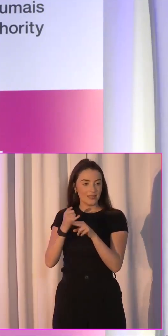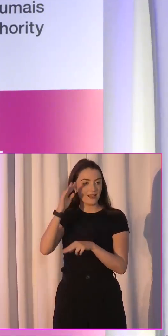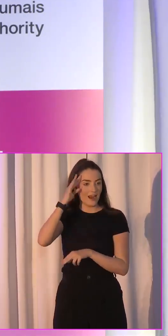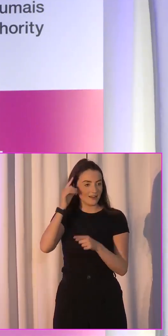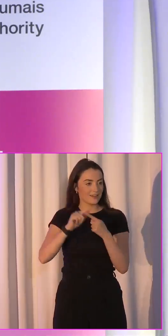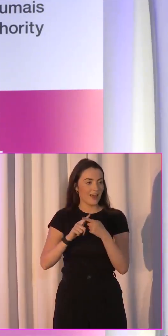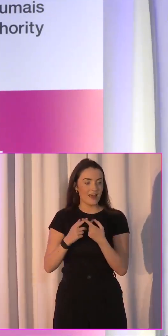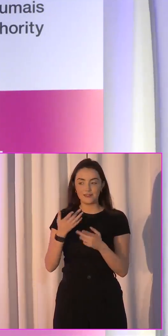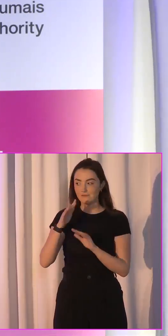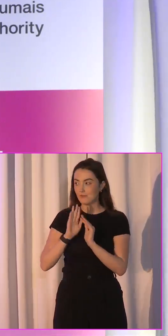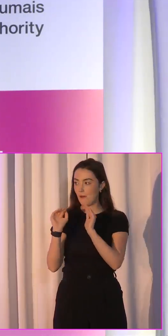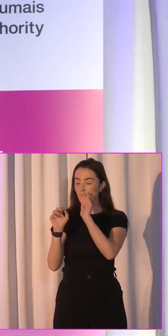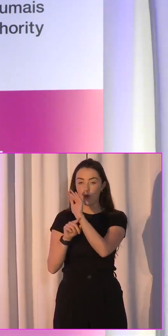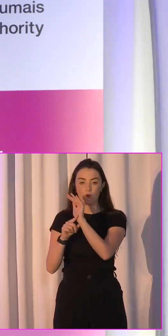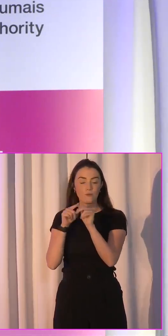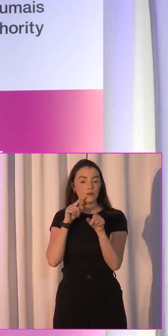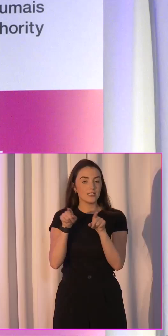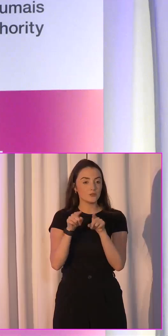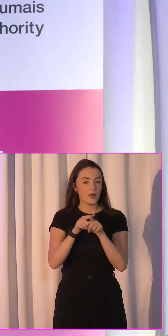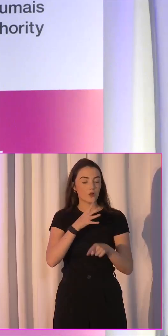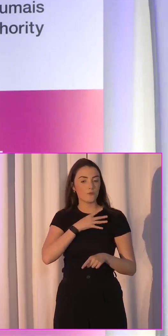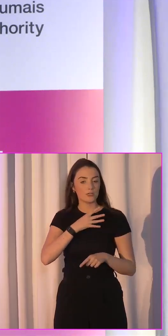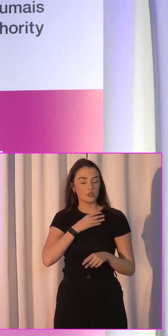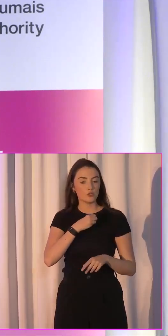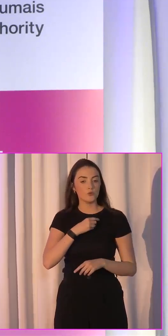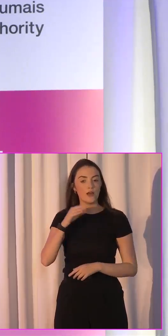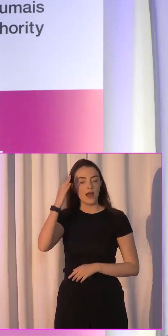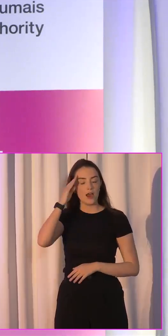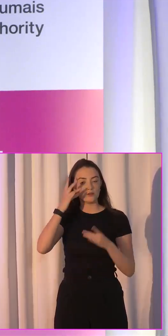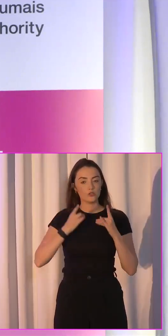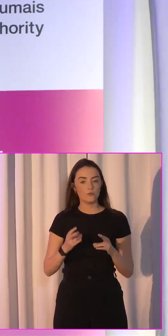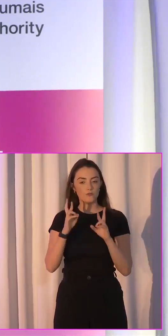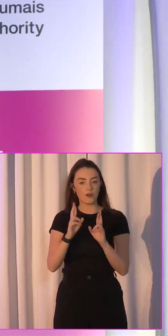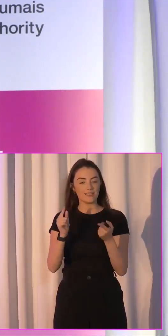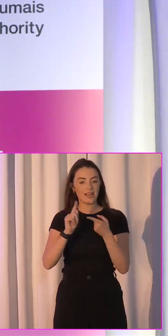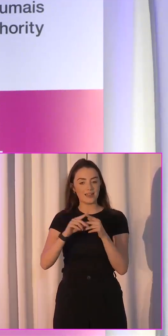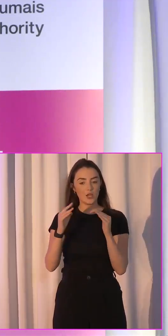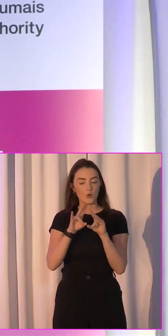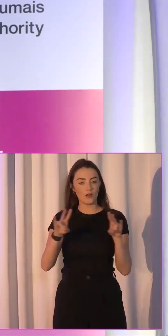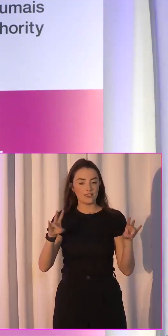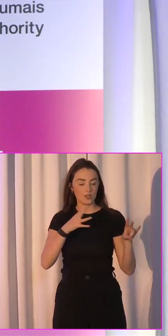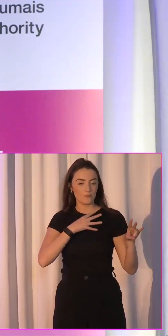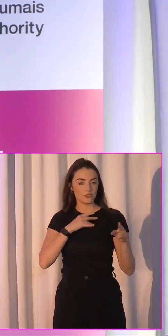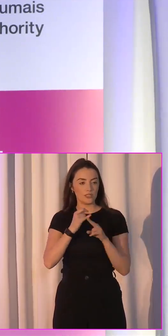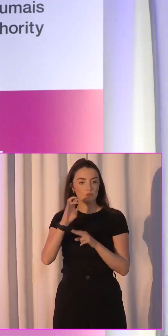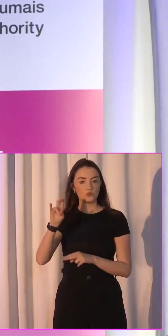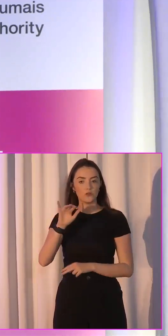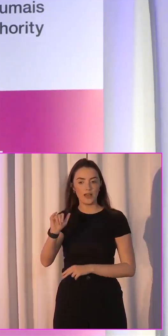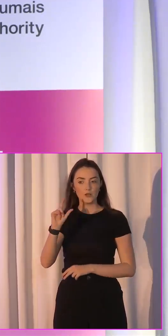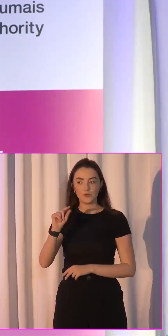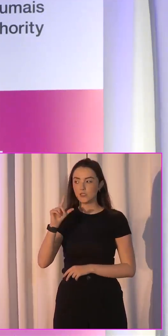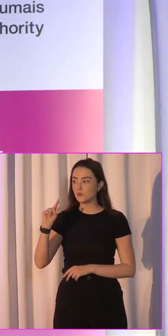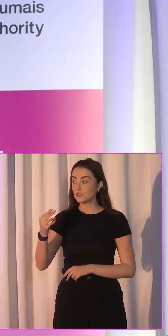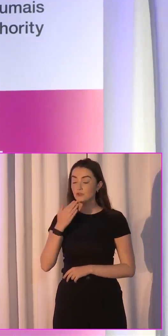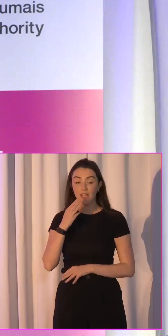overseas, and he was also appointed as a commissioner to the Irish Human Rights and Equality Commission in July 2020. So thank you very